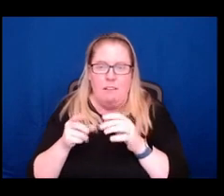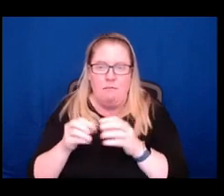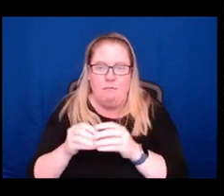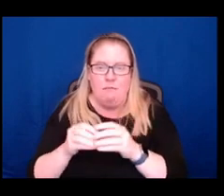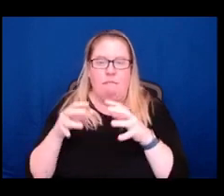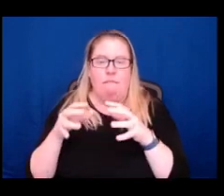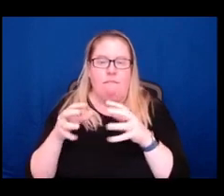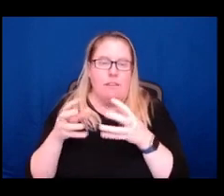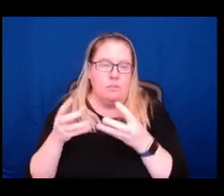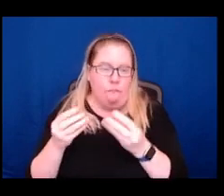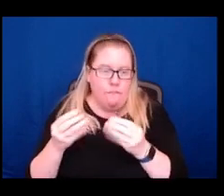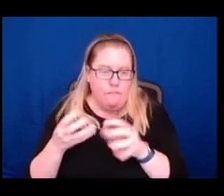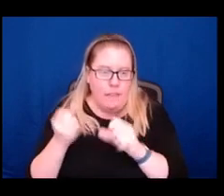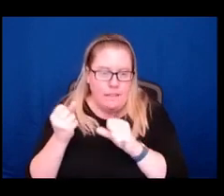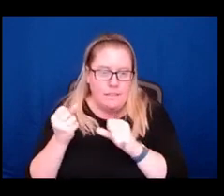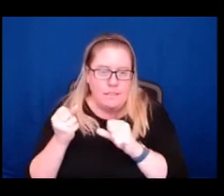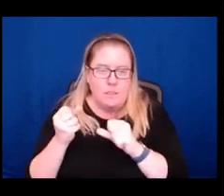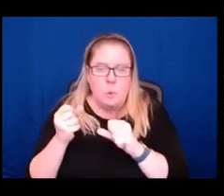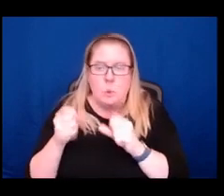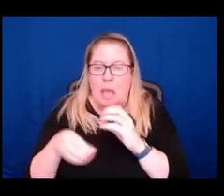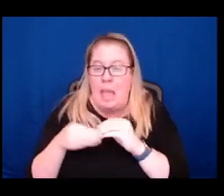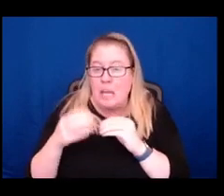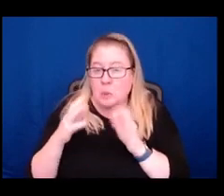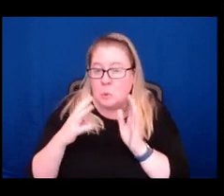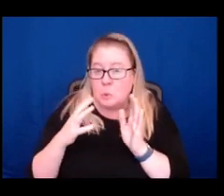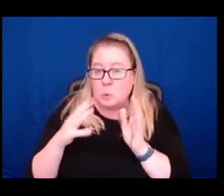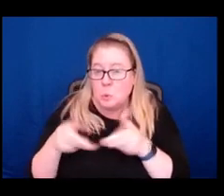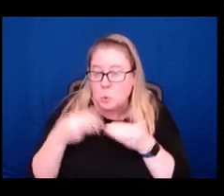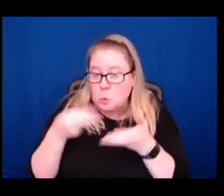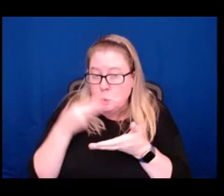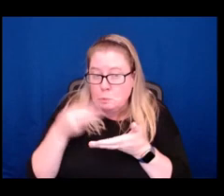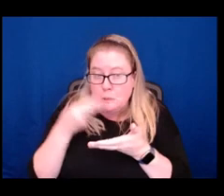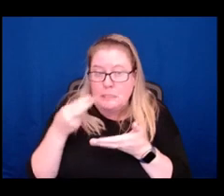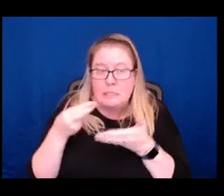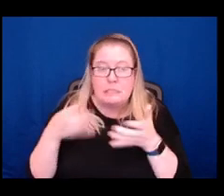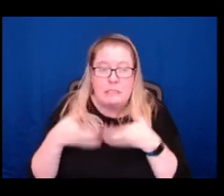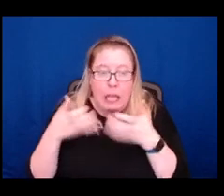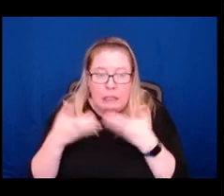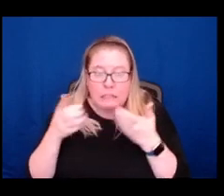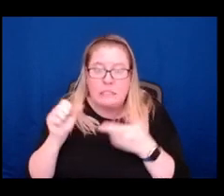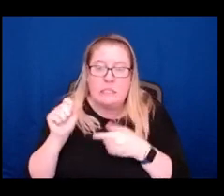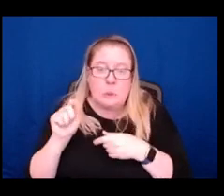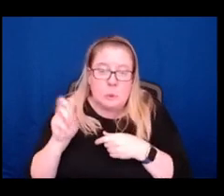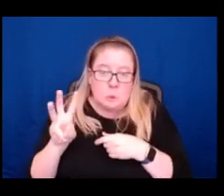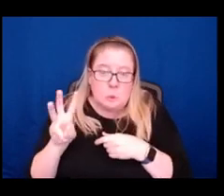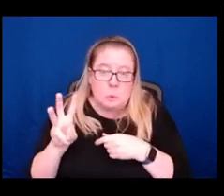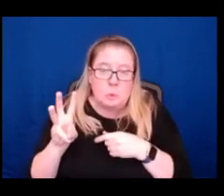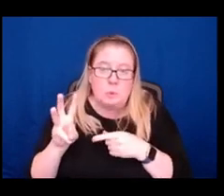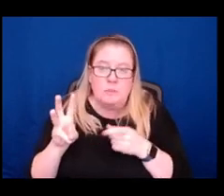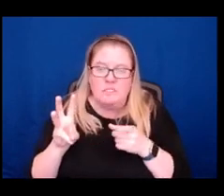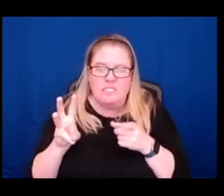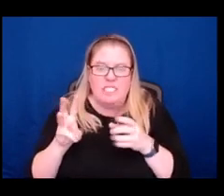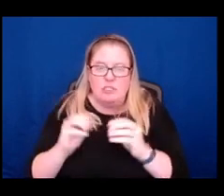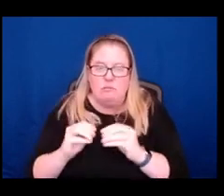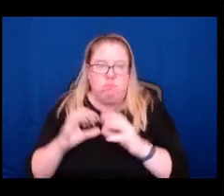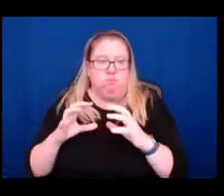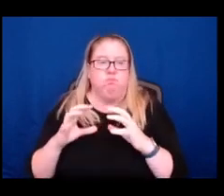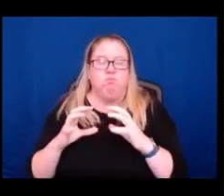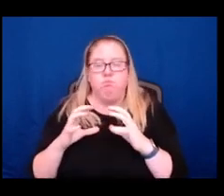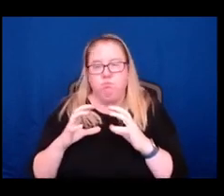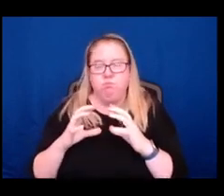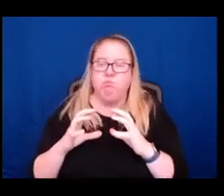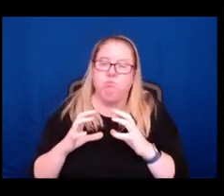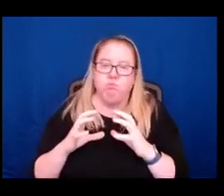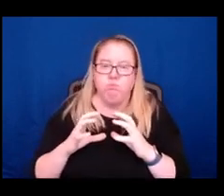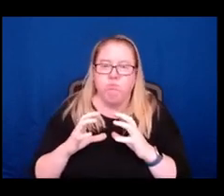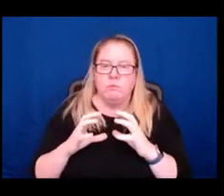it in soups, you can put it in salads, you can put it in stew, and it just fluffs right up and it kind of takes on the flavor of almost everything